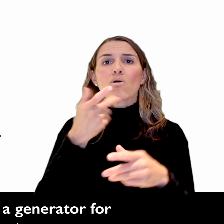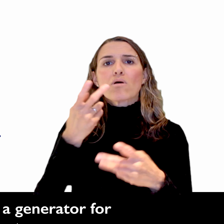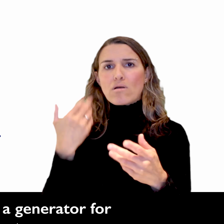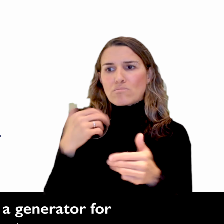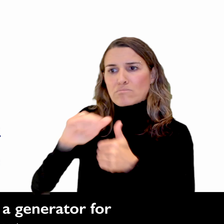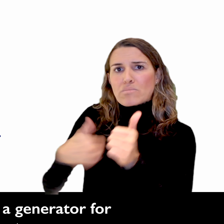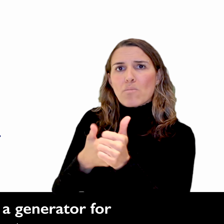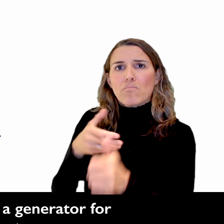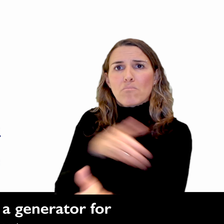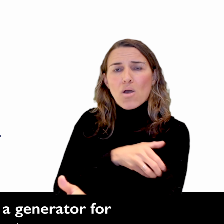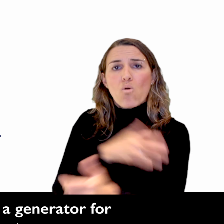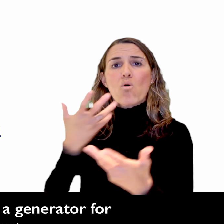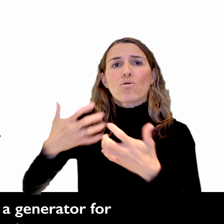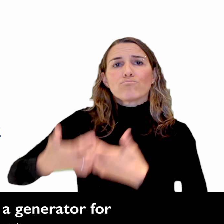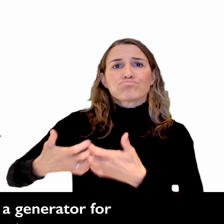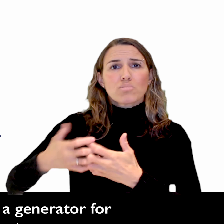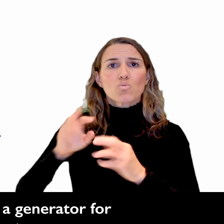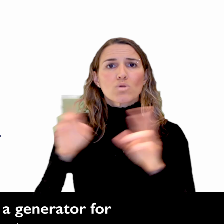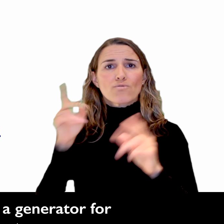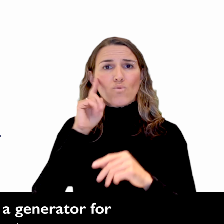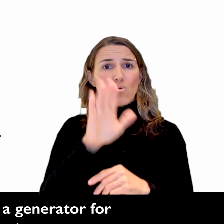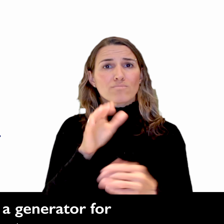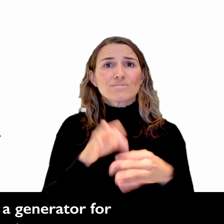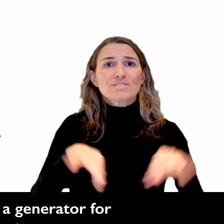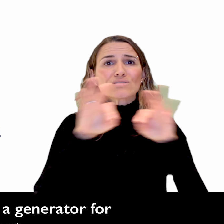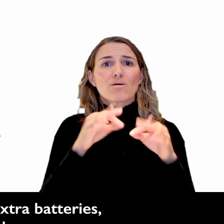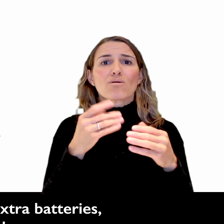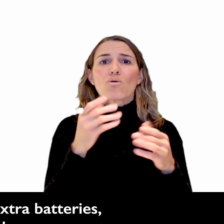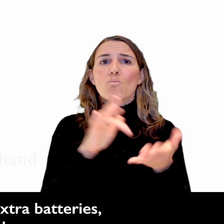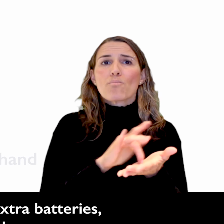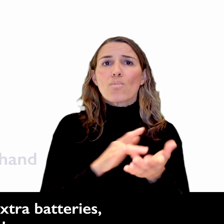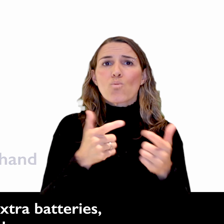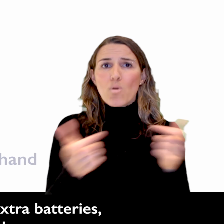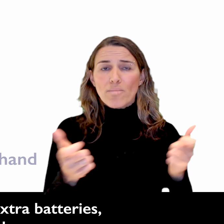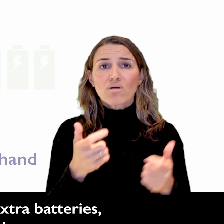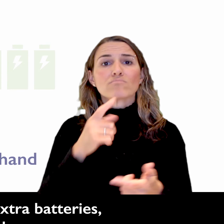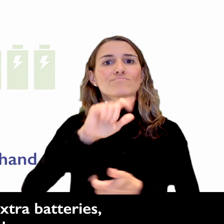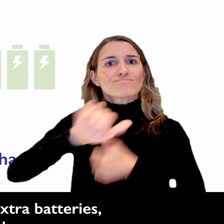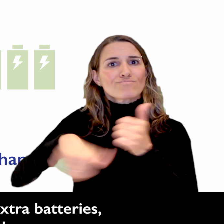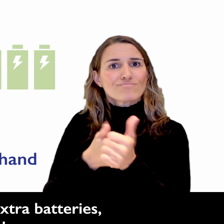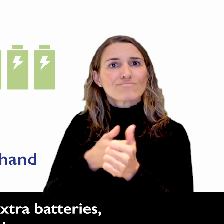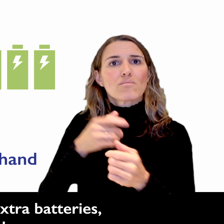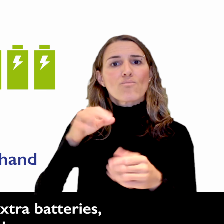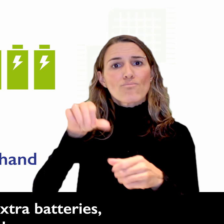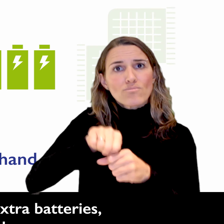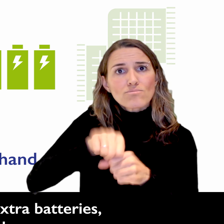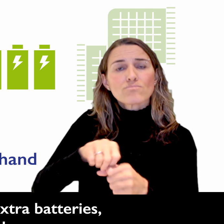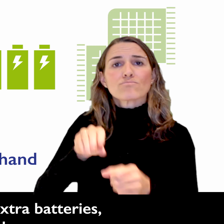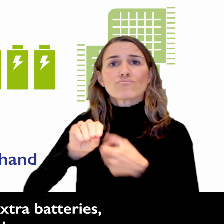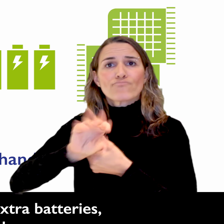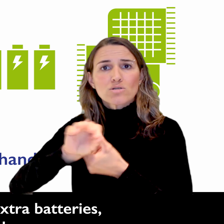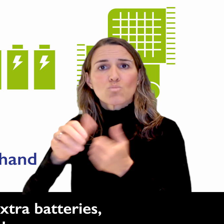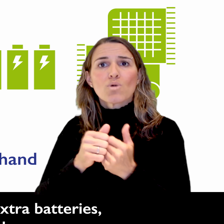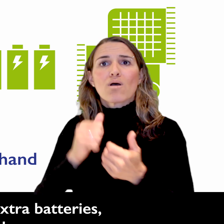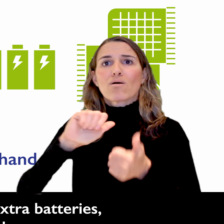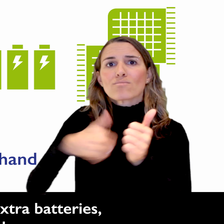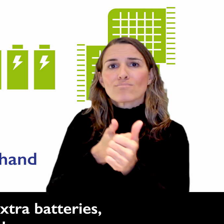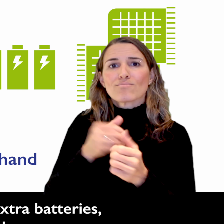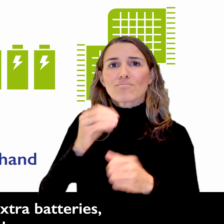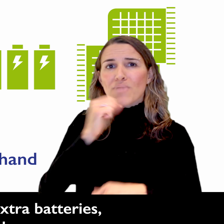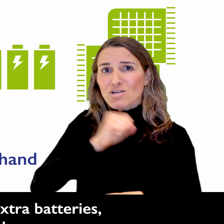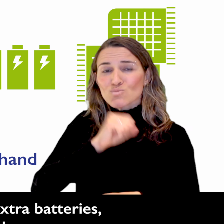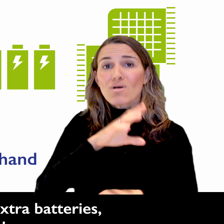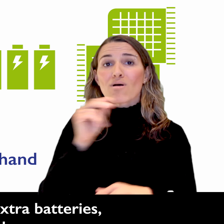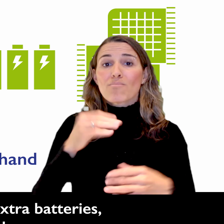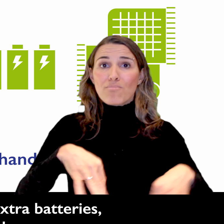backup power or a generator for your essential medical equipment, as well as extra fuel, flashlights with extra batteries, and